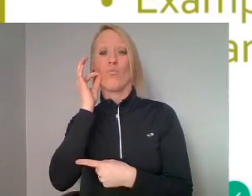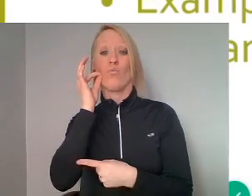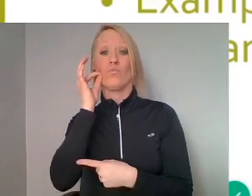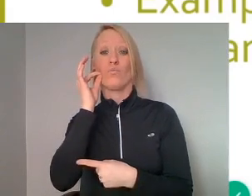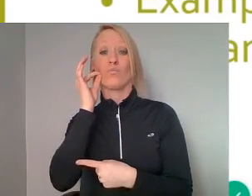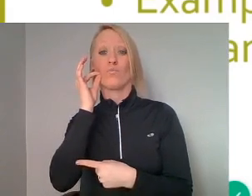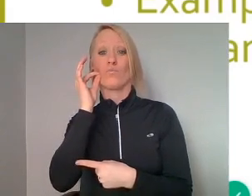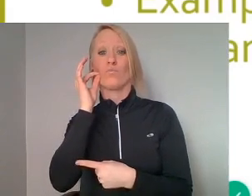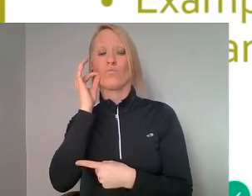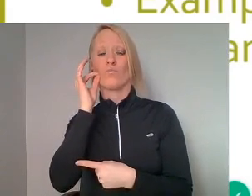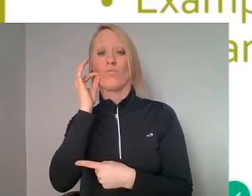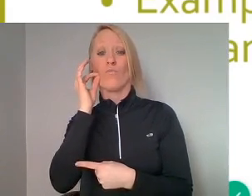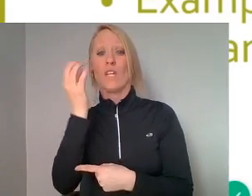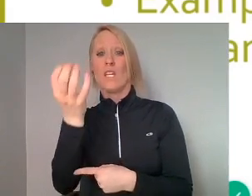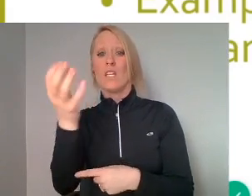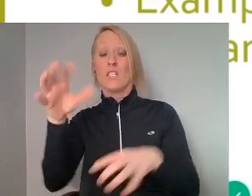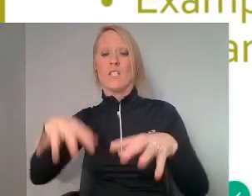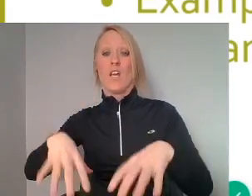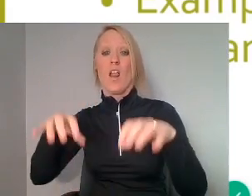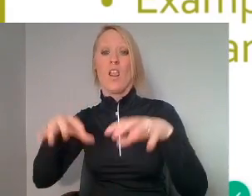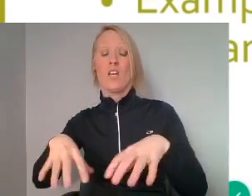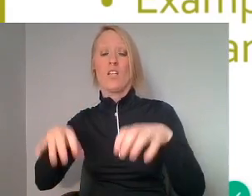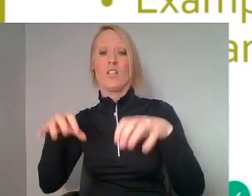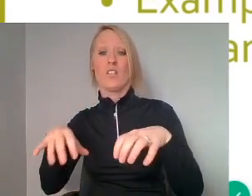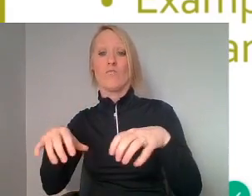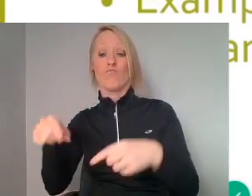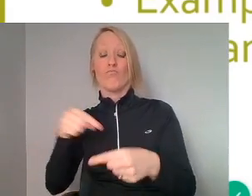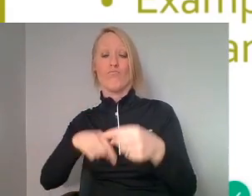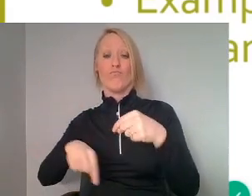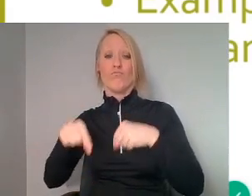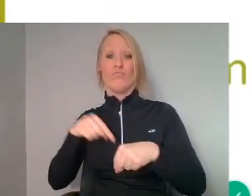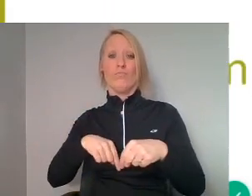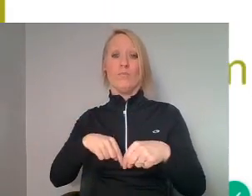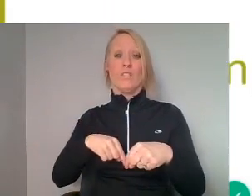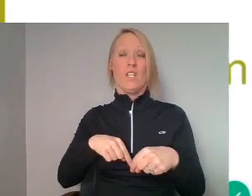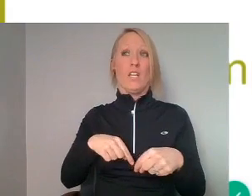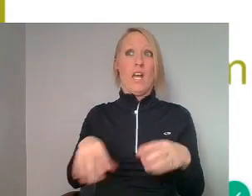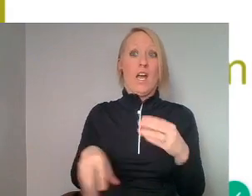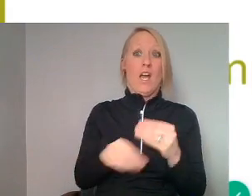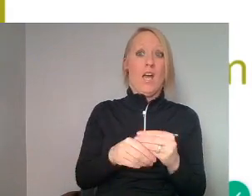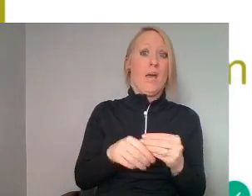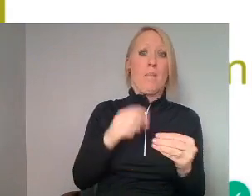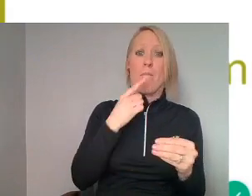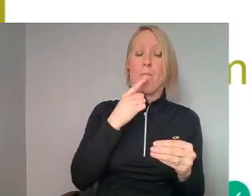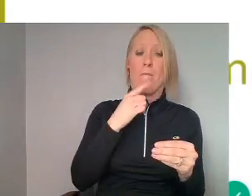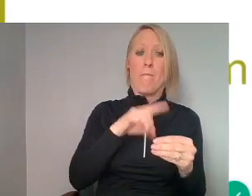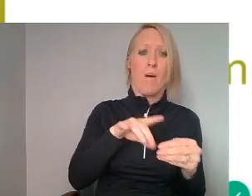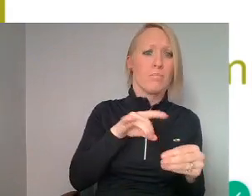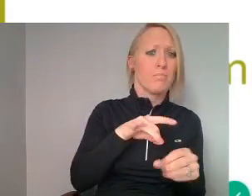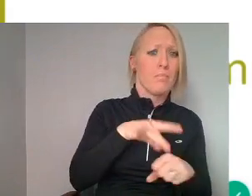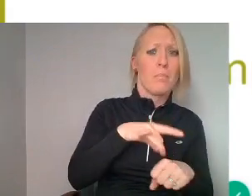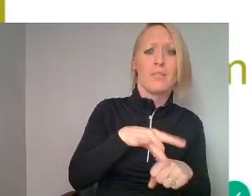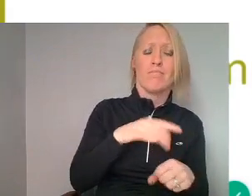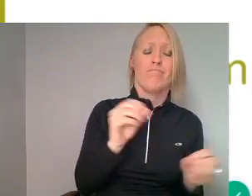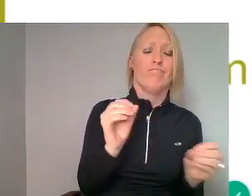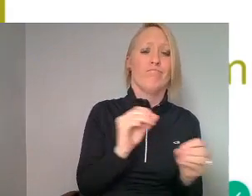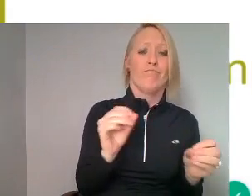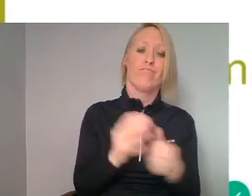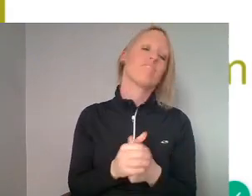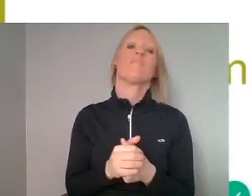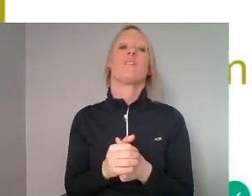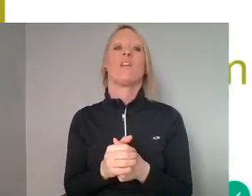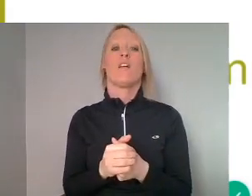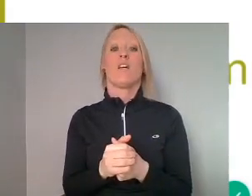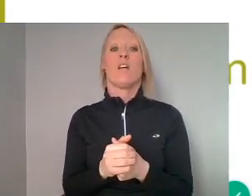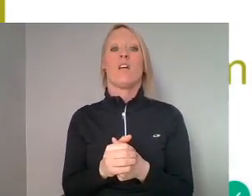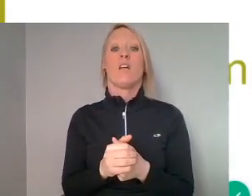delicious apples and oranges? I know I probably wouldn't. All right, let's move on. Flowers. There are vegetables that we eat